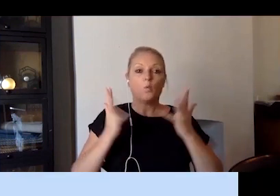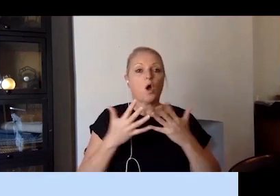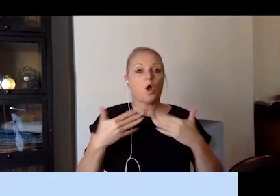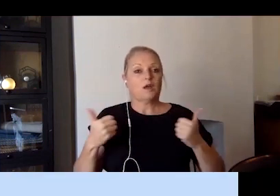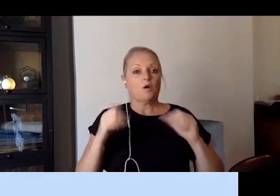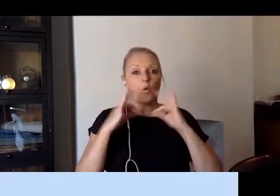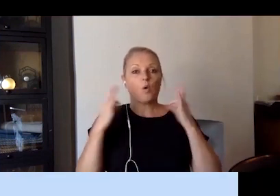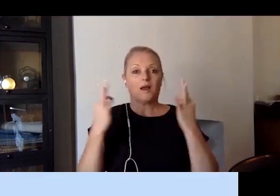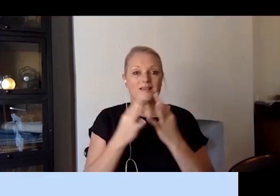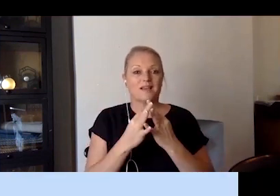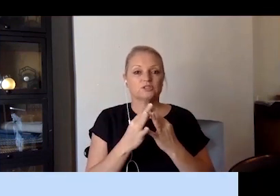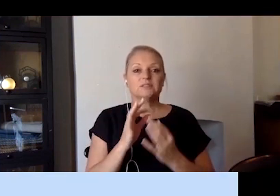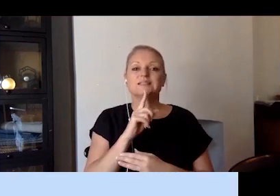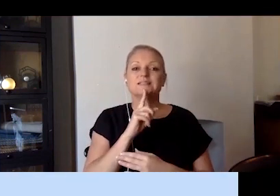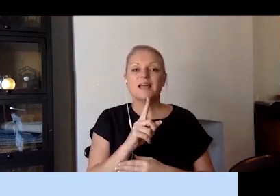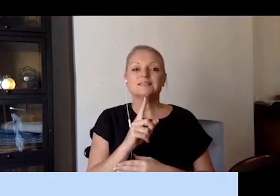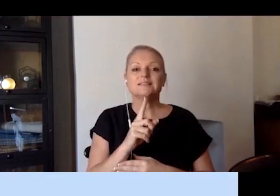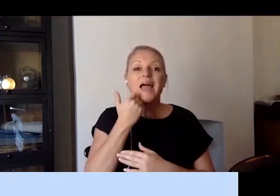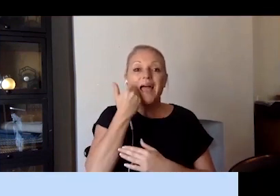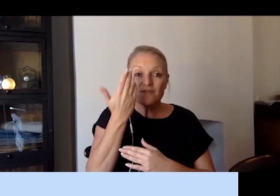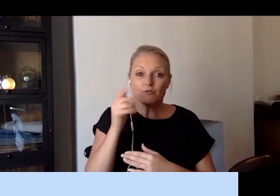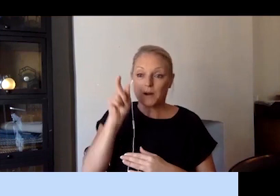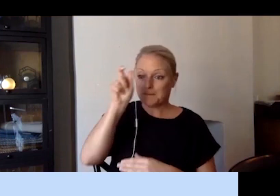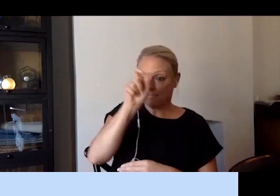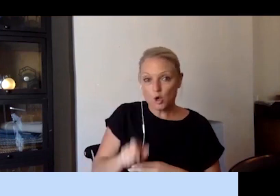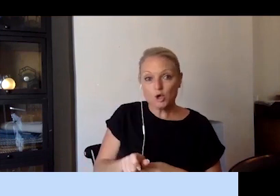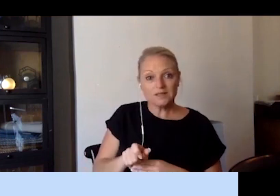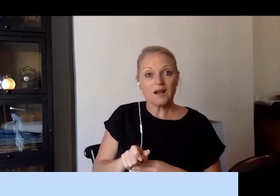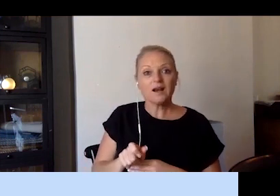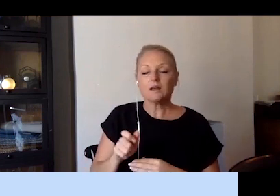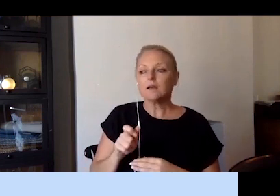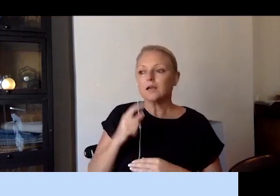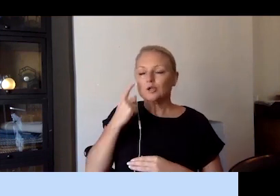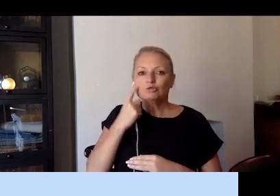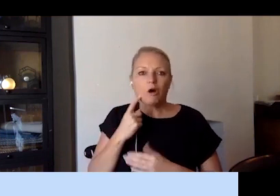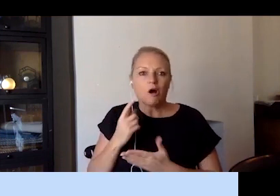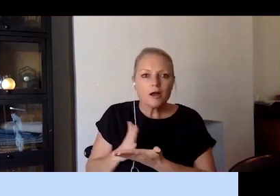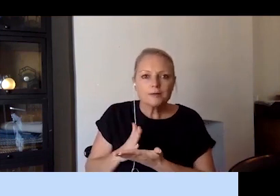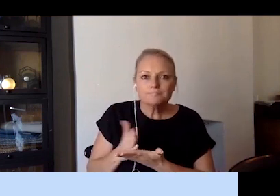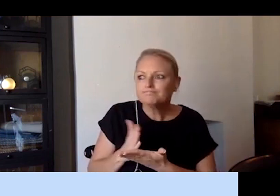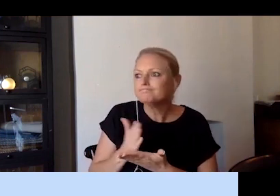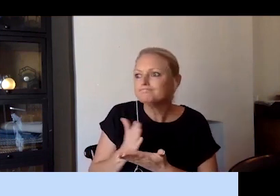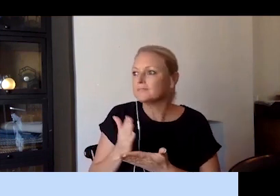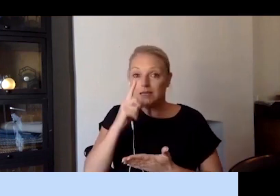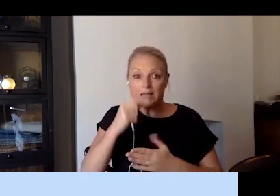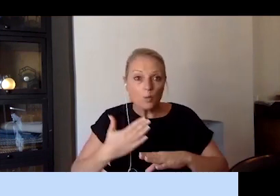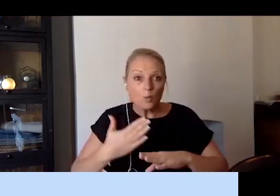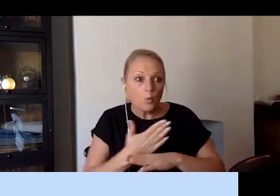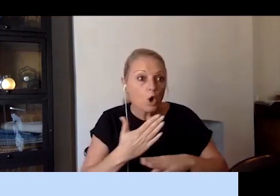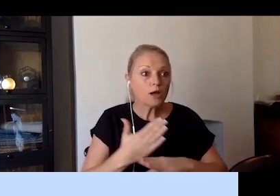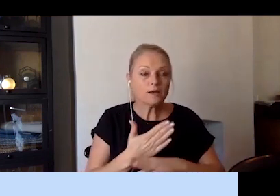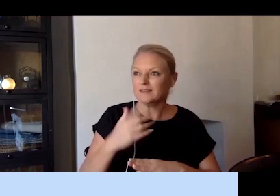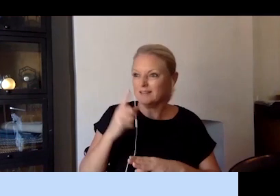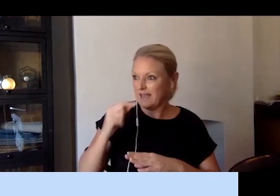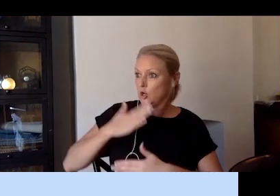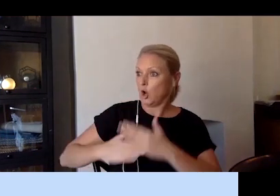every individual realizes their own potential, can cope with the normal stresses of life, can work productively and fruitfully, and